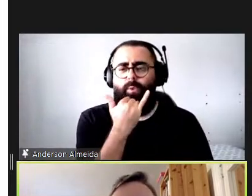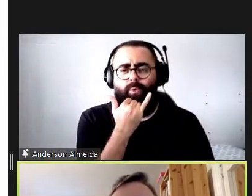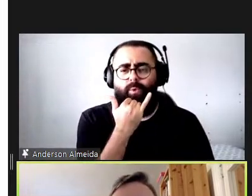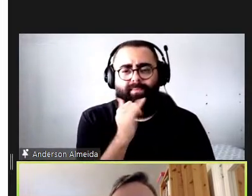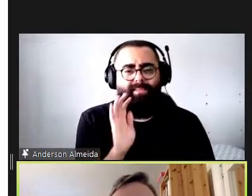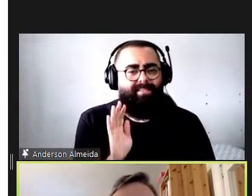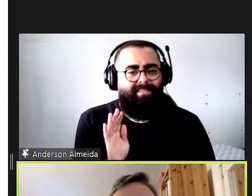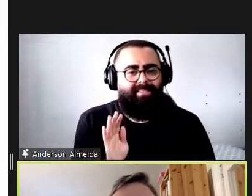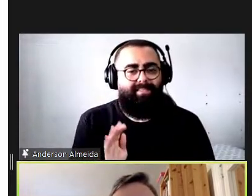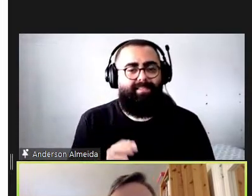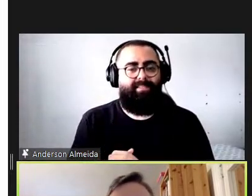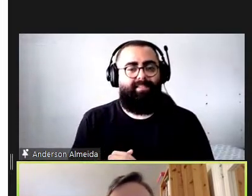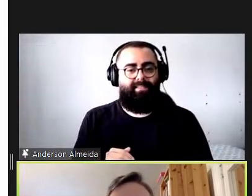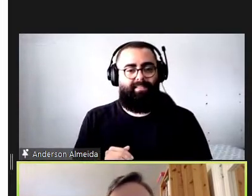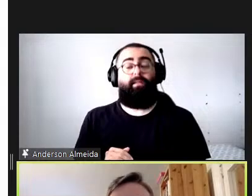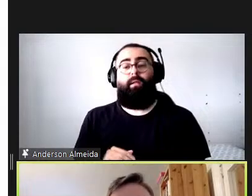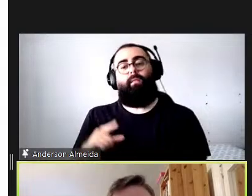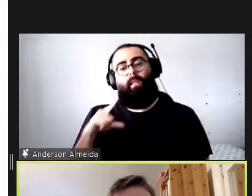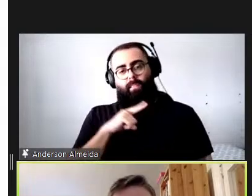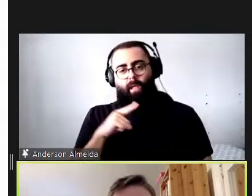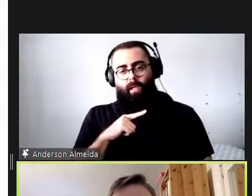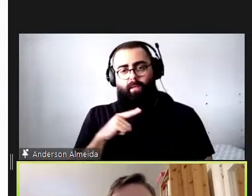electromagnetic articulometry system.